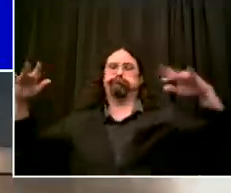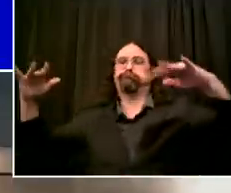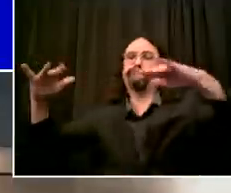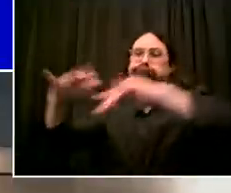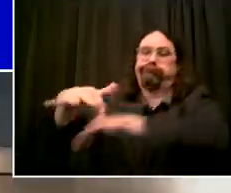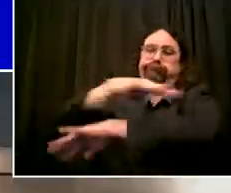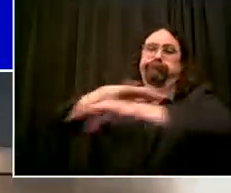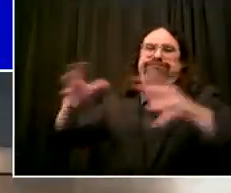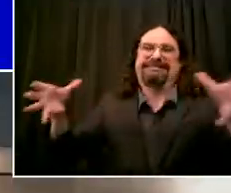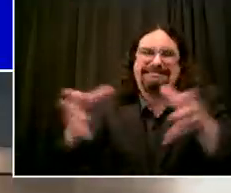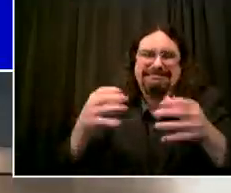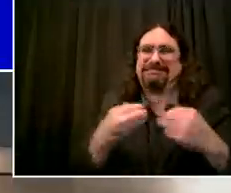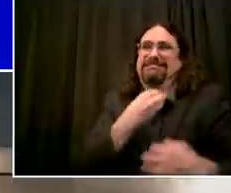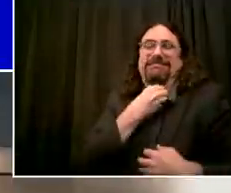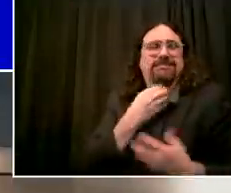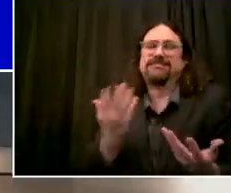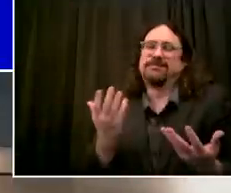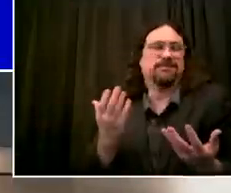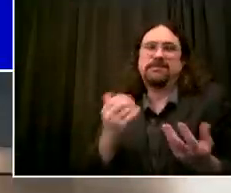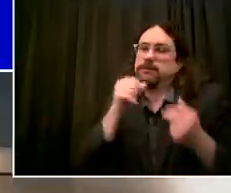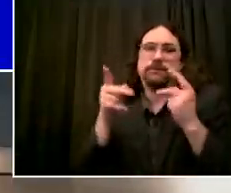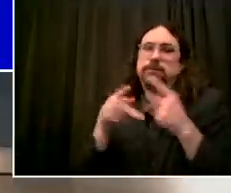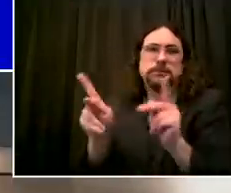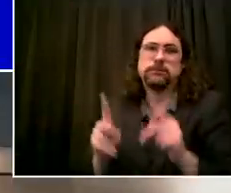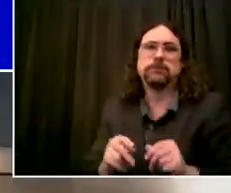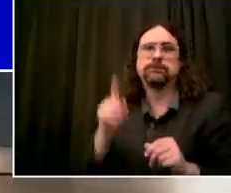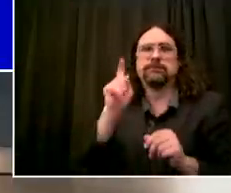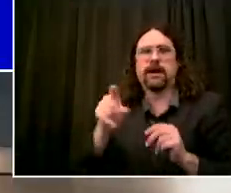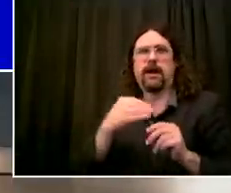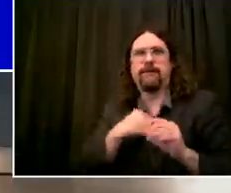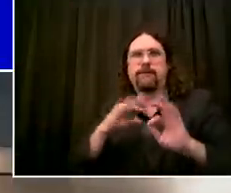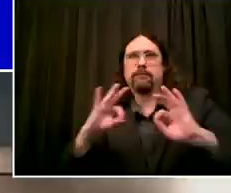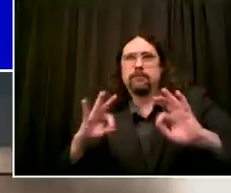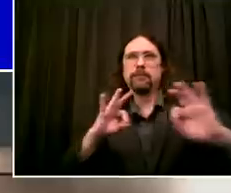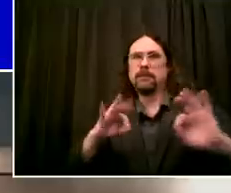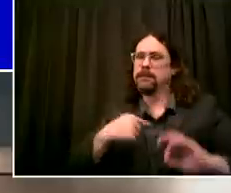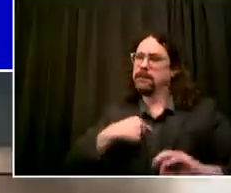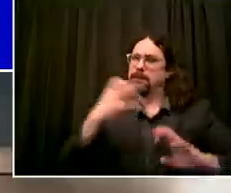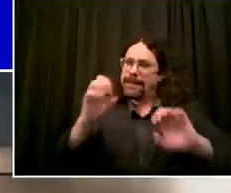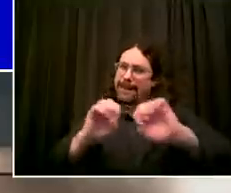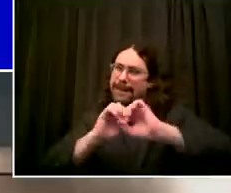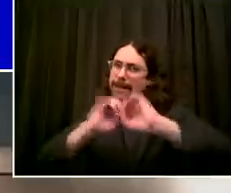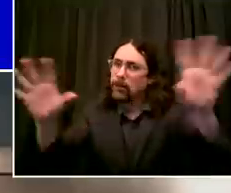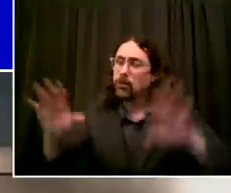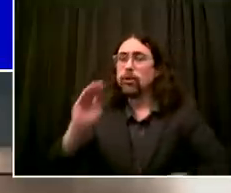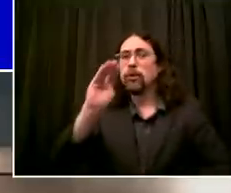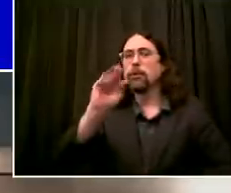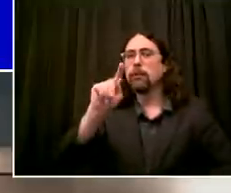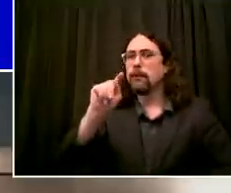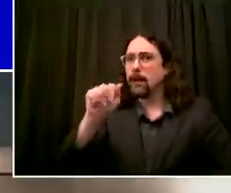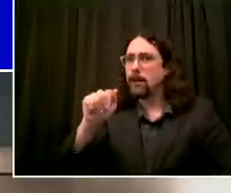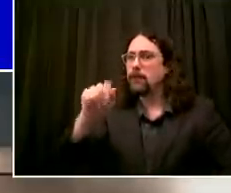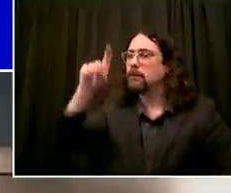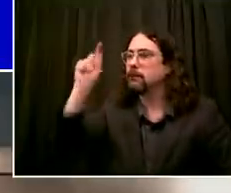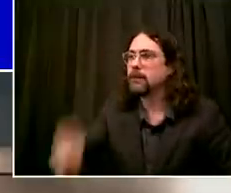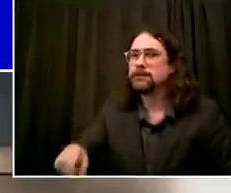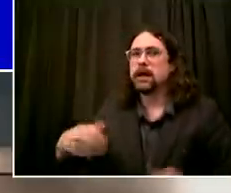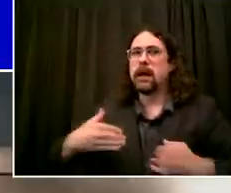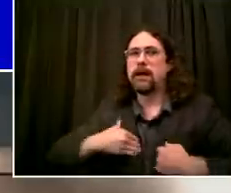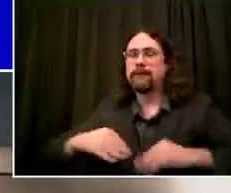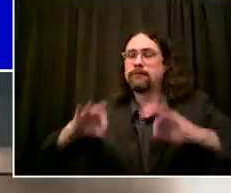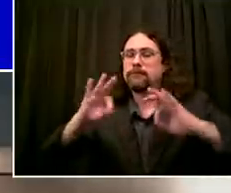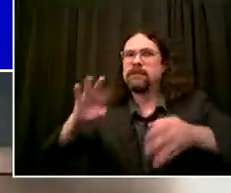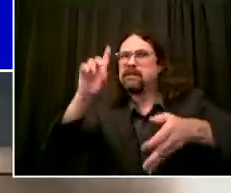we're going through this crisis. Everyone can make sense of that. Everyone can visualize that. Those common sense standards and the personnel to back it